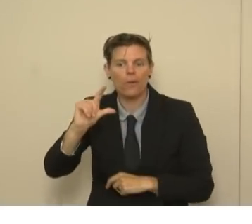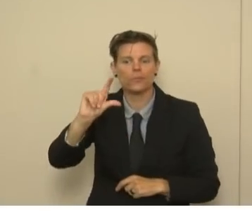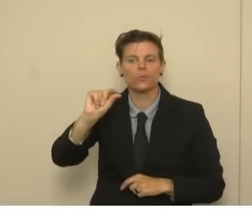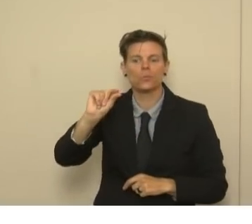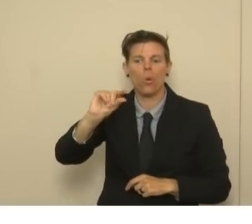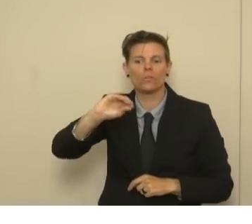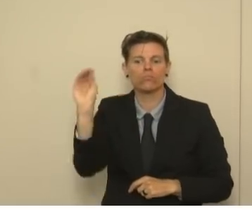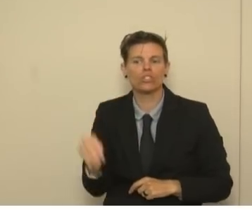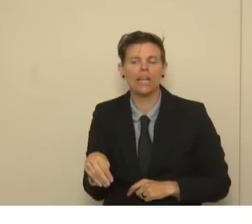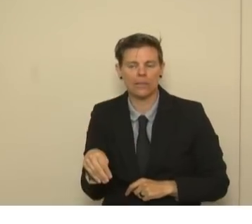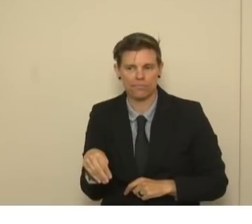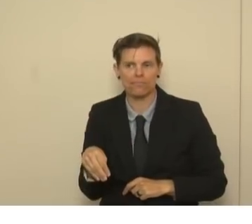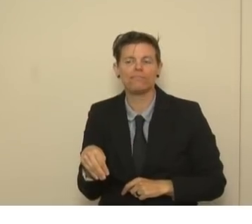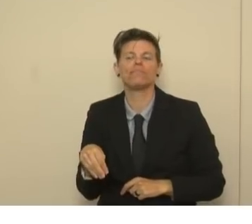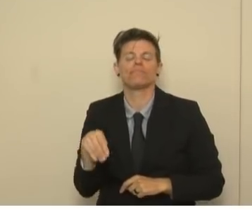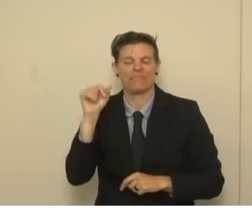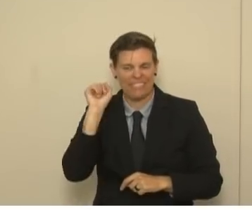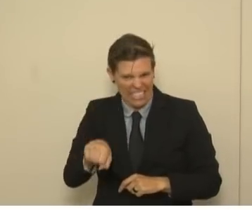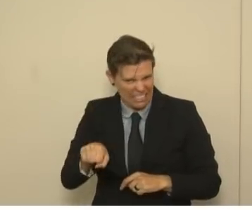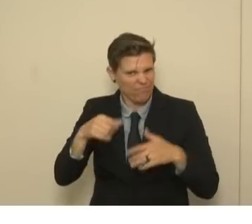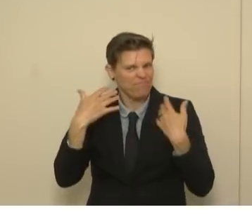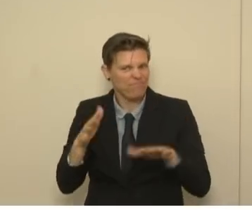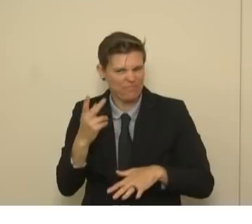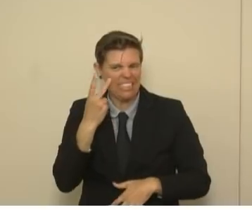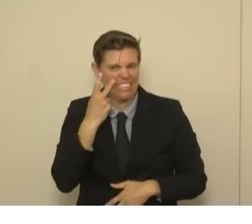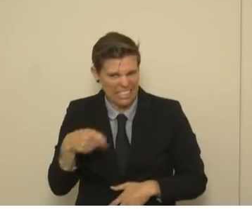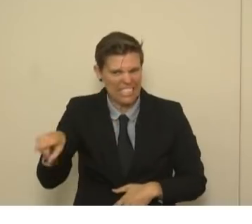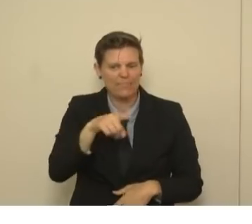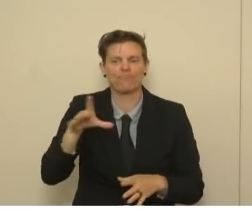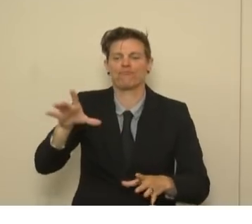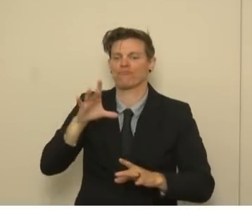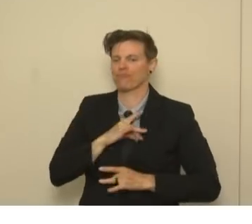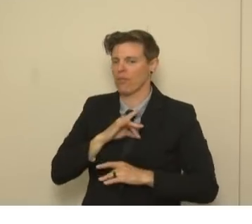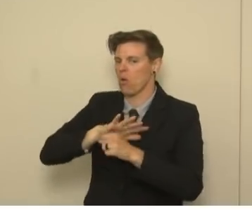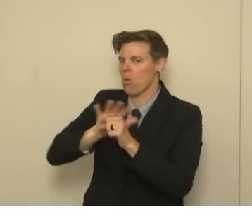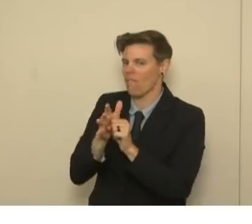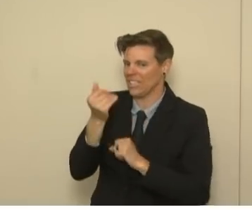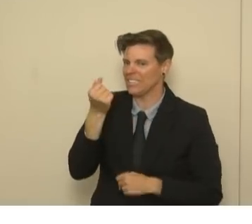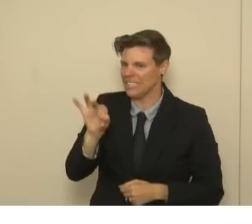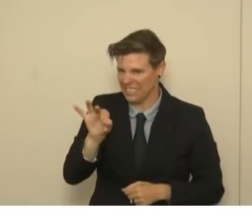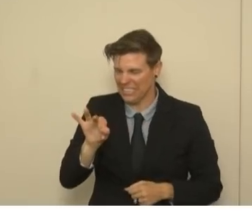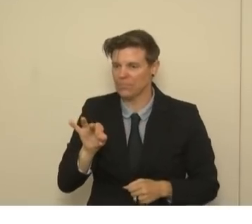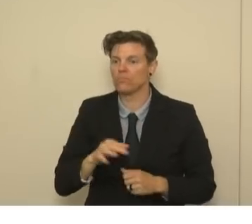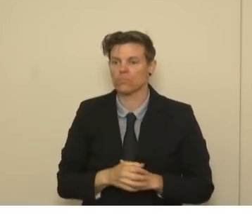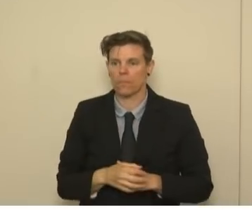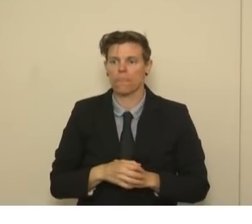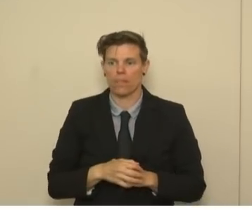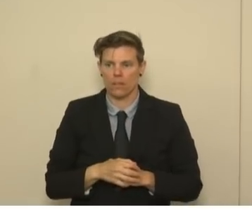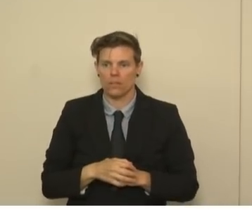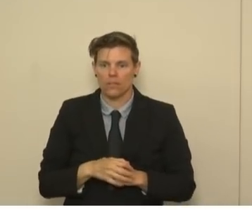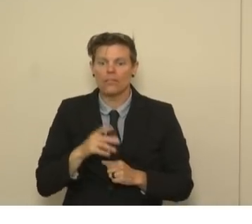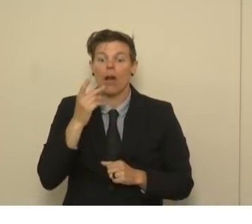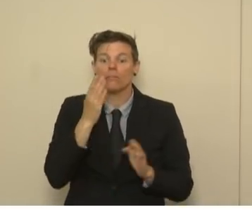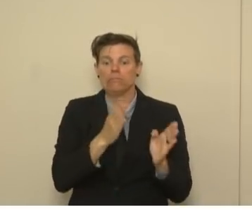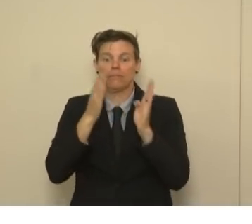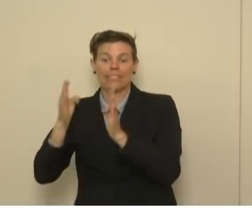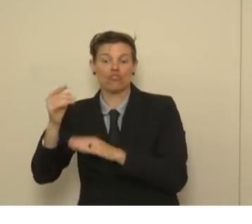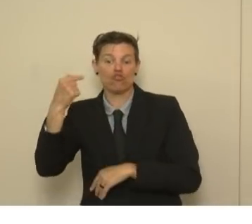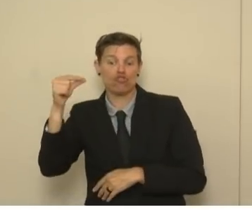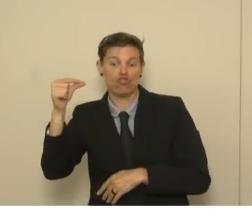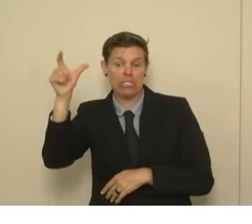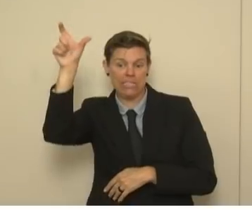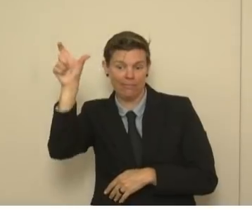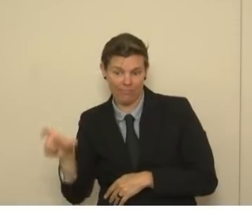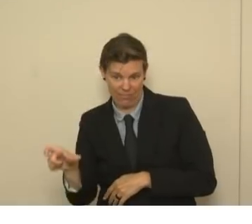represented positive cases this week. And on the right, you can see the death rates, again, by age. We're still doing well